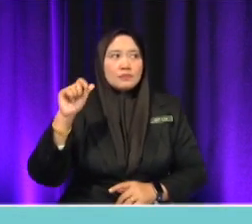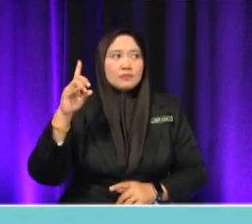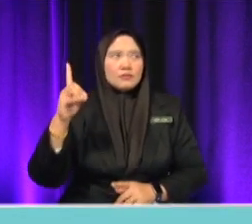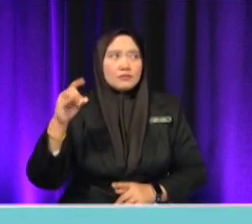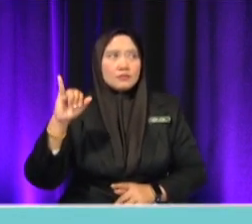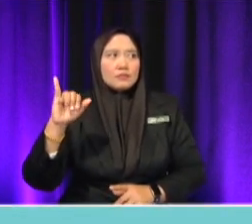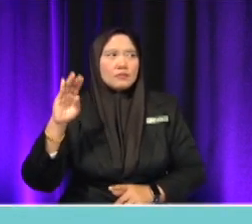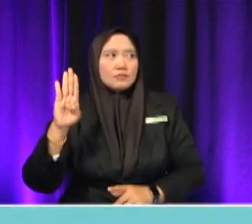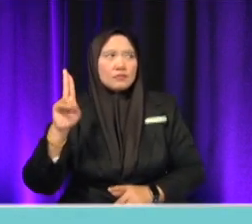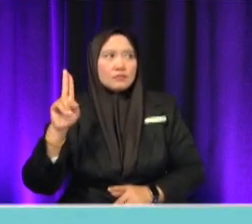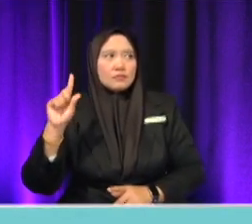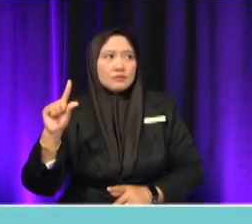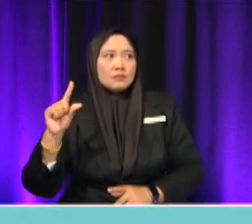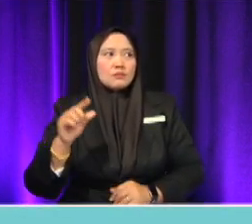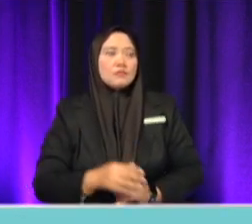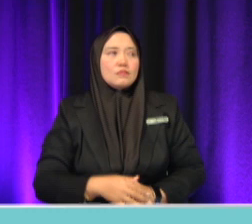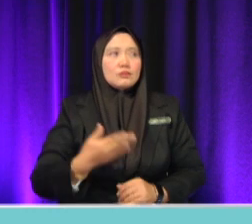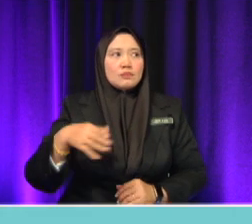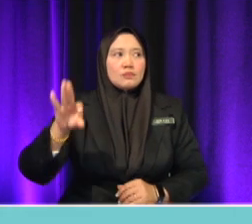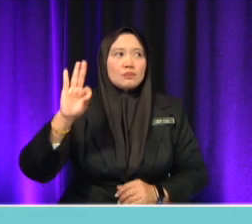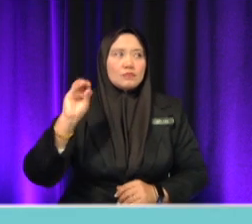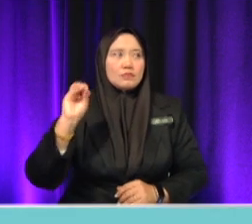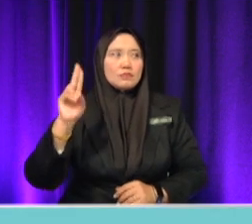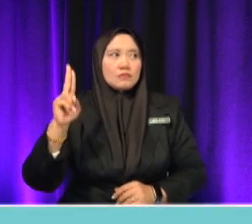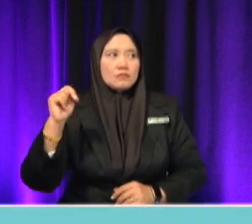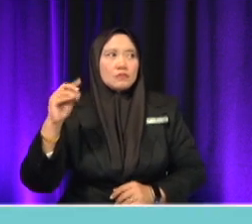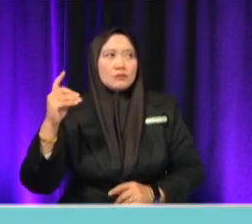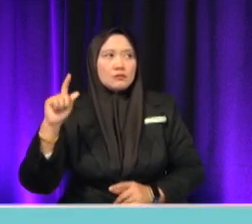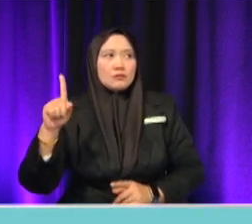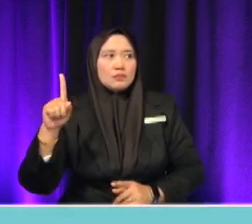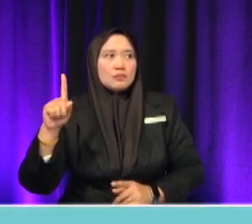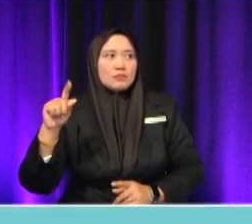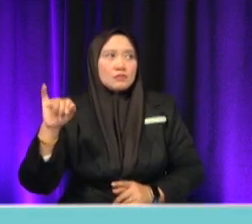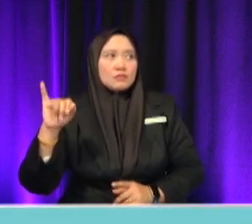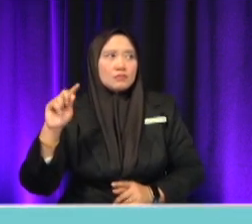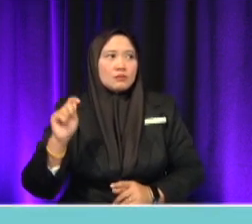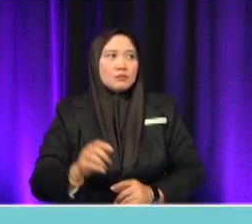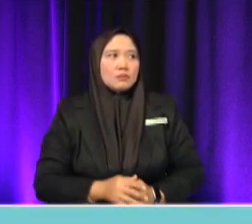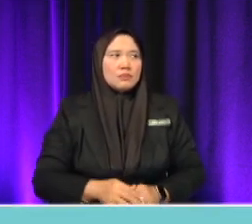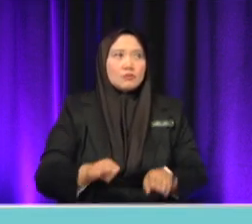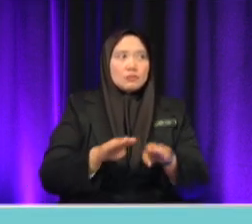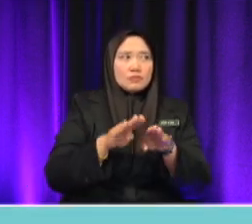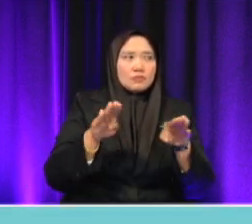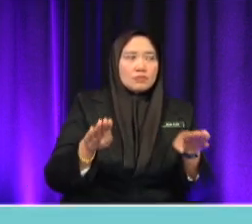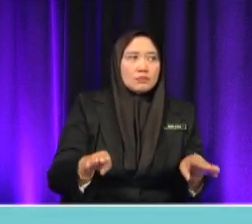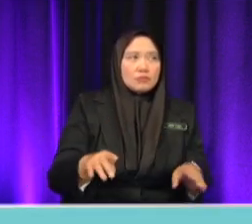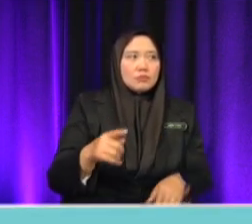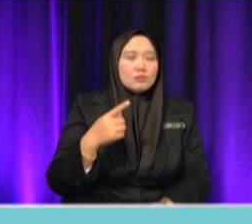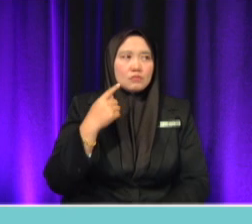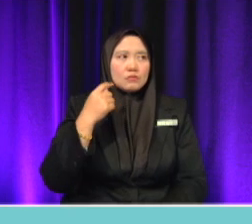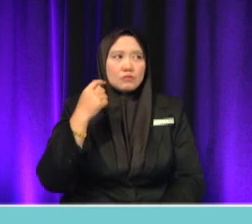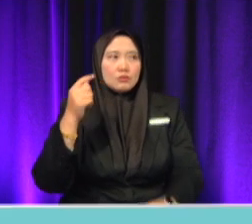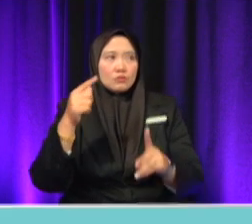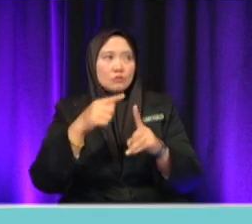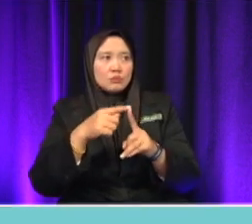lives. Okay, good job. You managed to get that right. Okay, now let's have a look at the answer. Yep, it's indeed